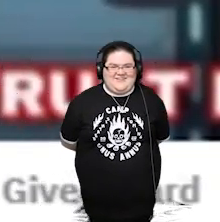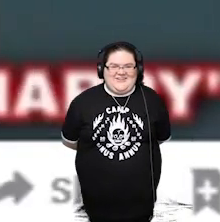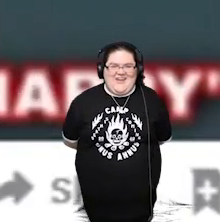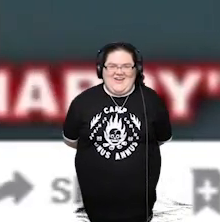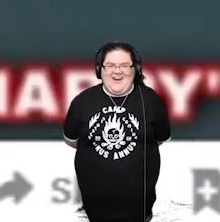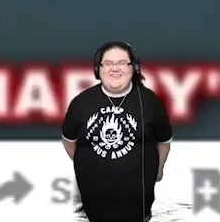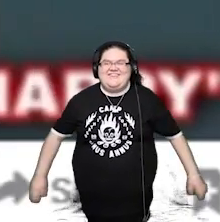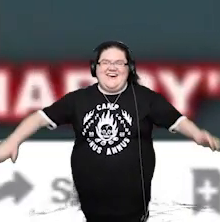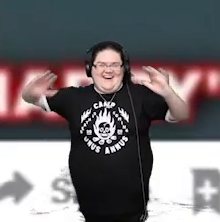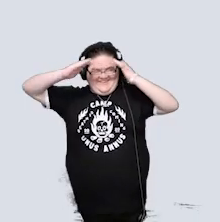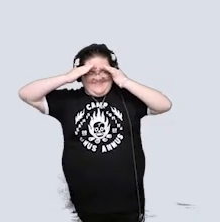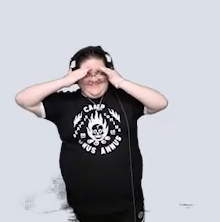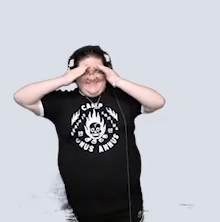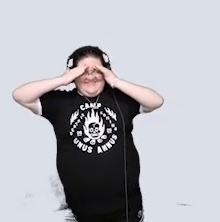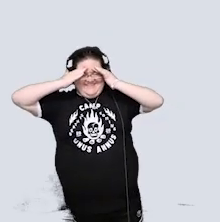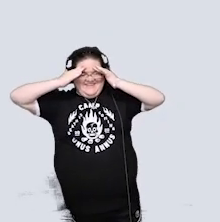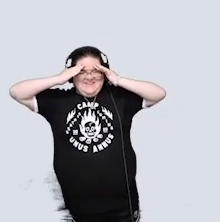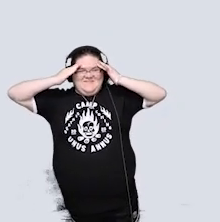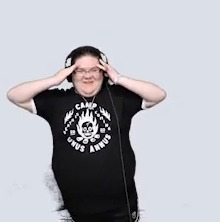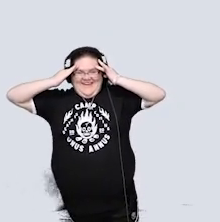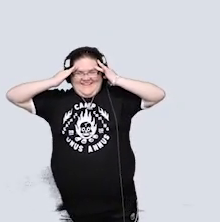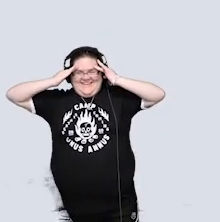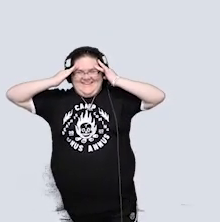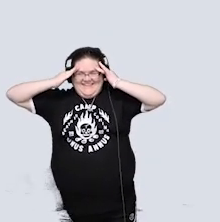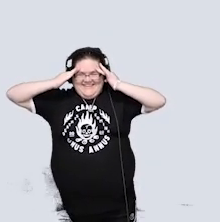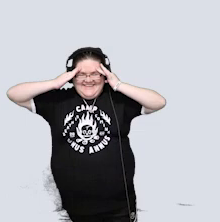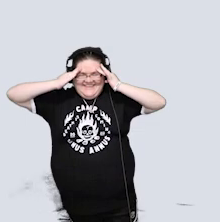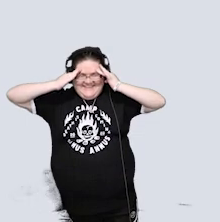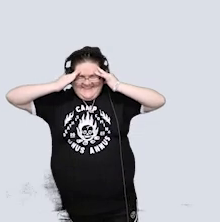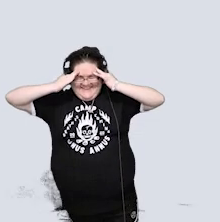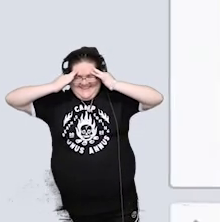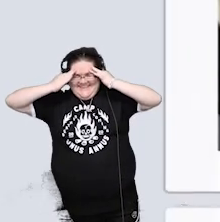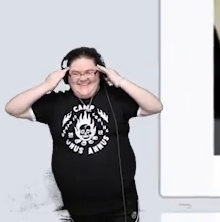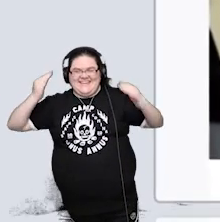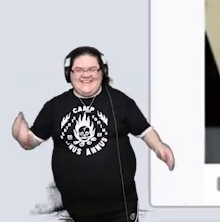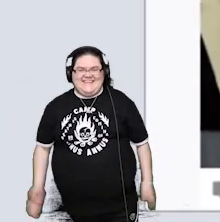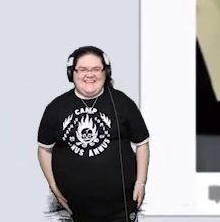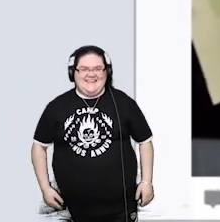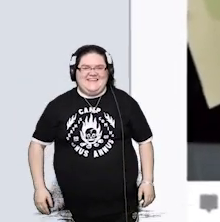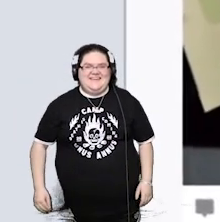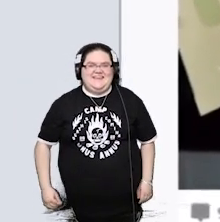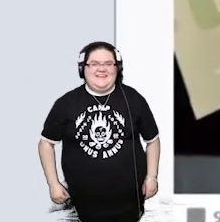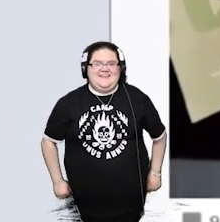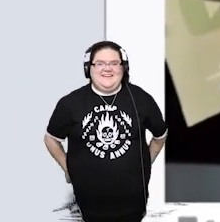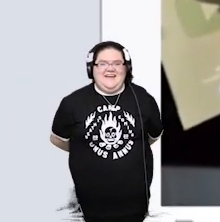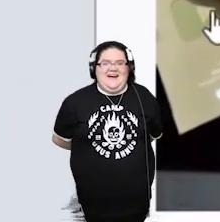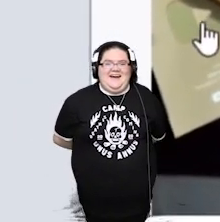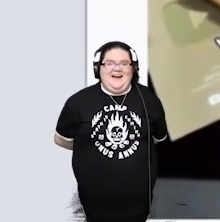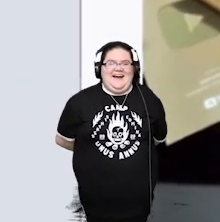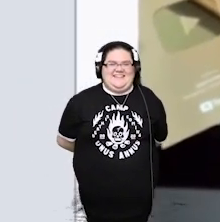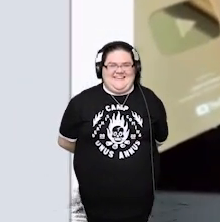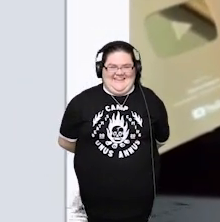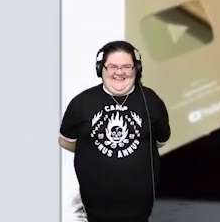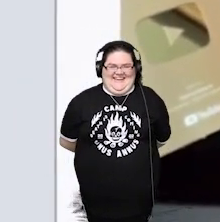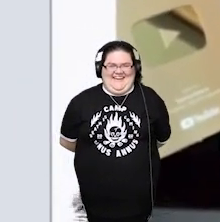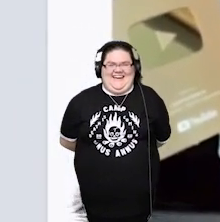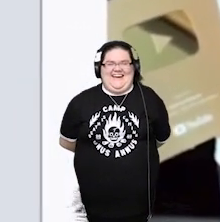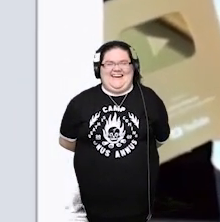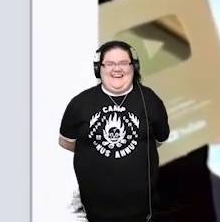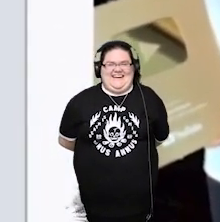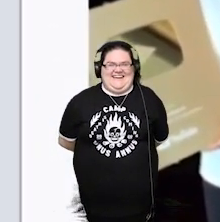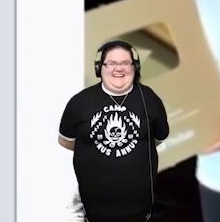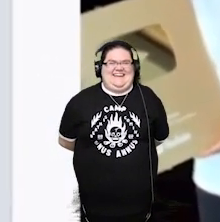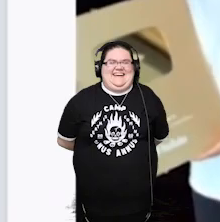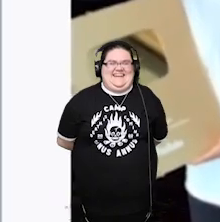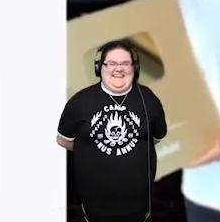Harry. I trust Harry. Oh my goodness. I just do trust in a people. Vic looking like a kid presenting the award. They got a score me with my million subscribers.